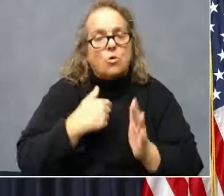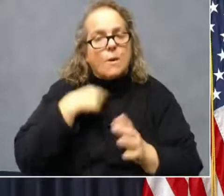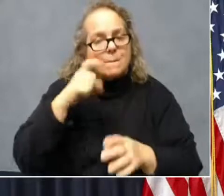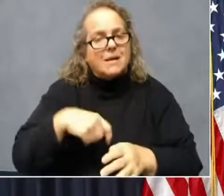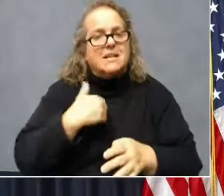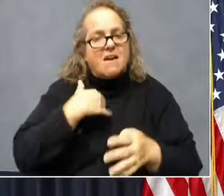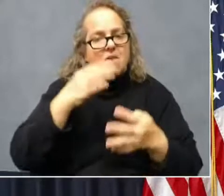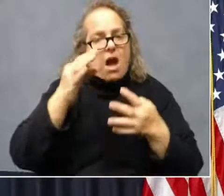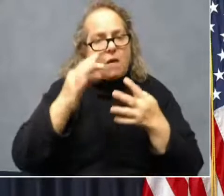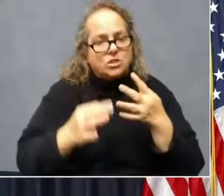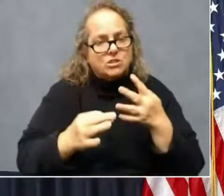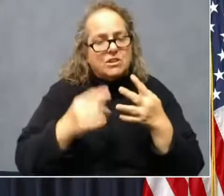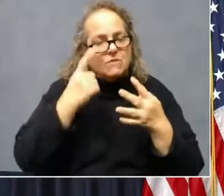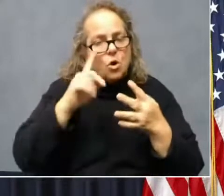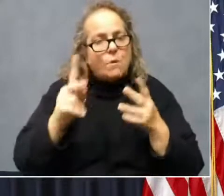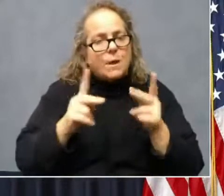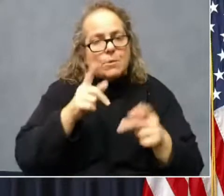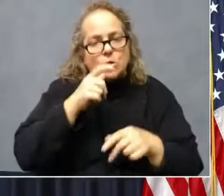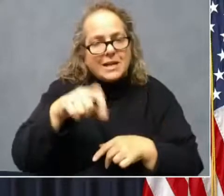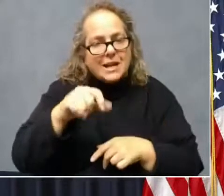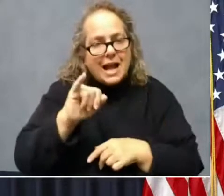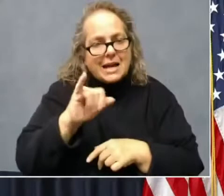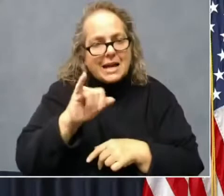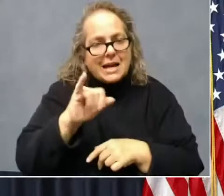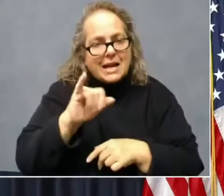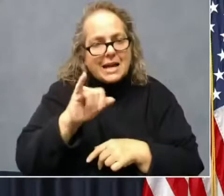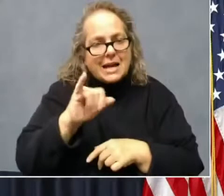ICU beds in areas 4,